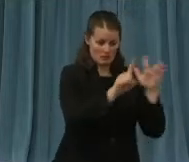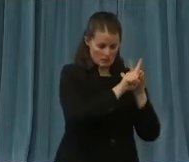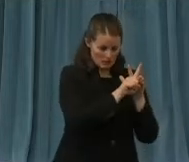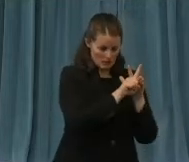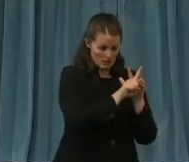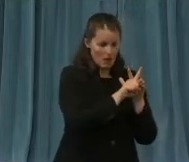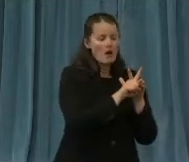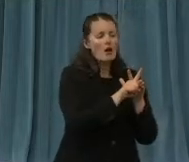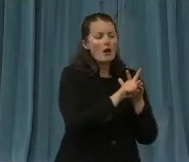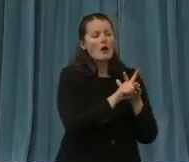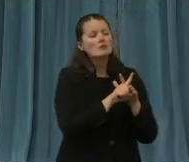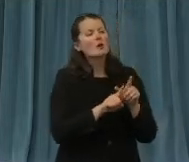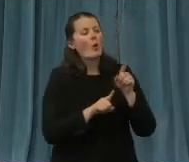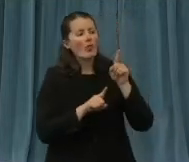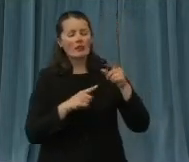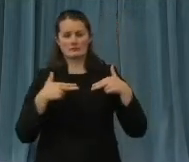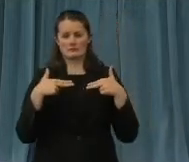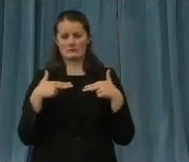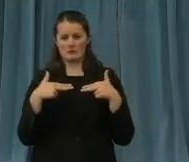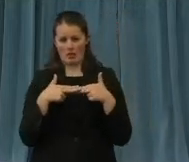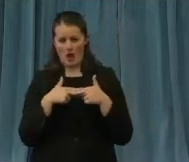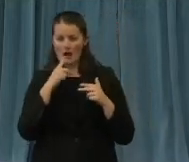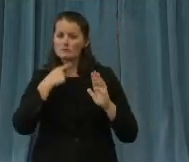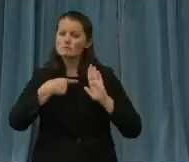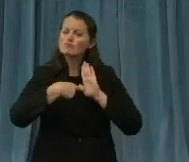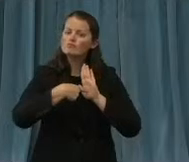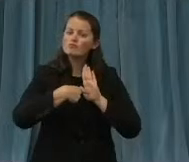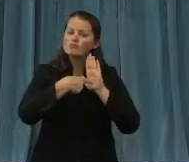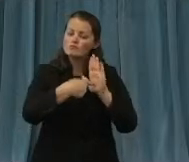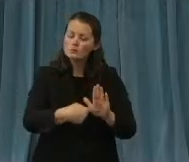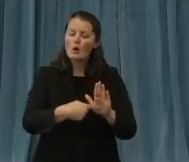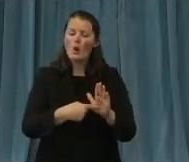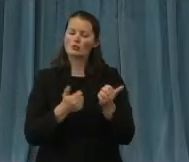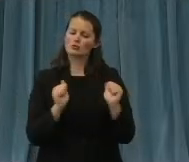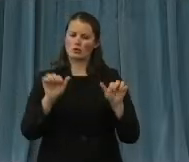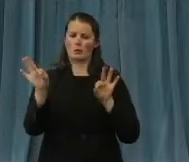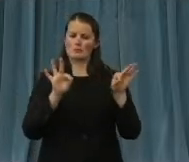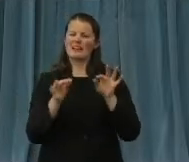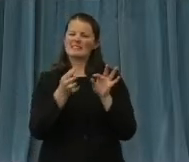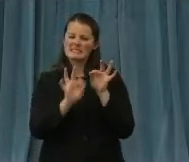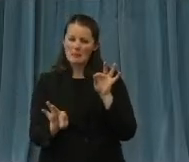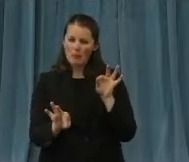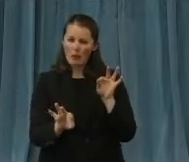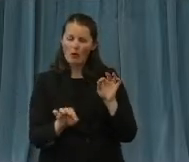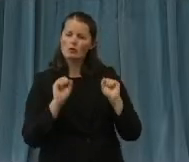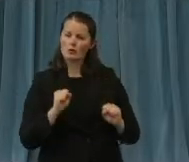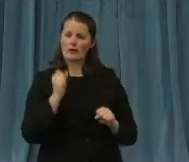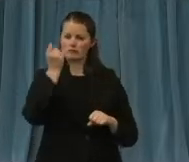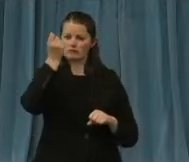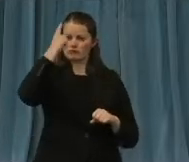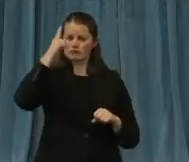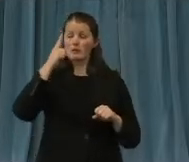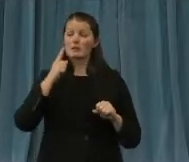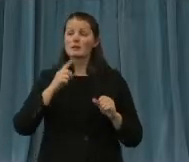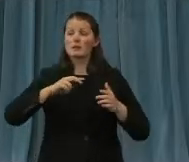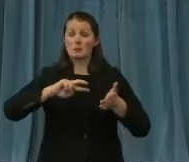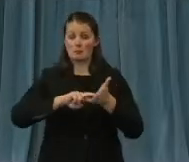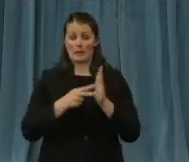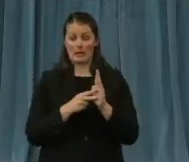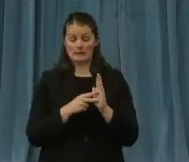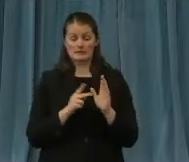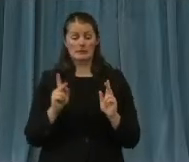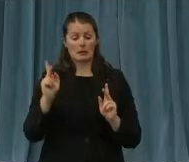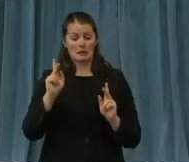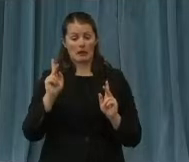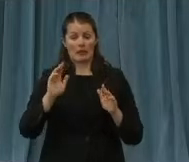to depict that in some pretty simple terms that hopefully can illustrate how a decrease in the number of infected